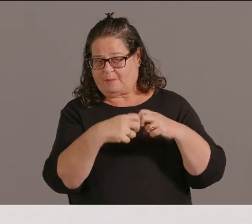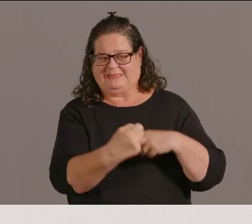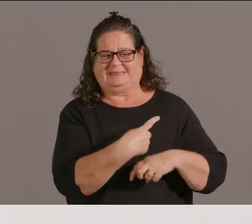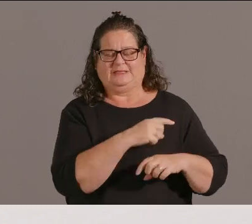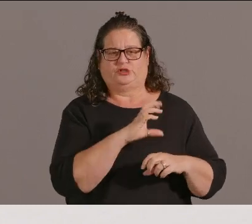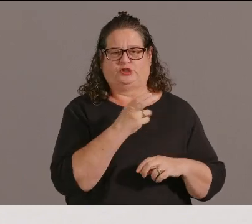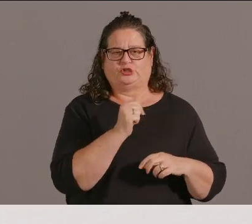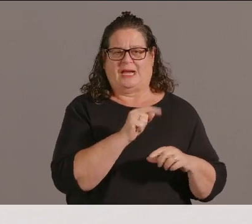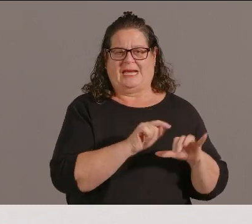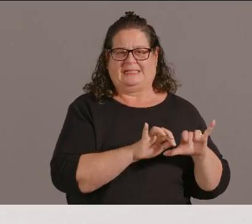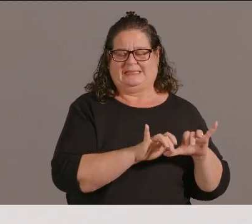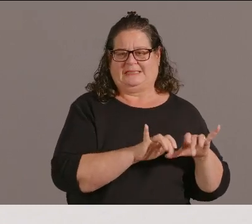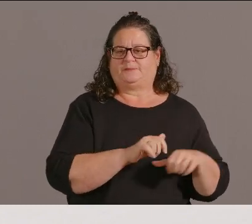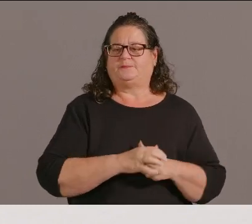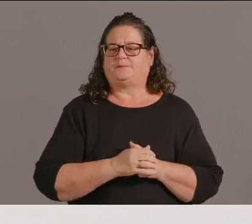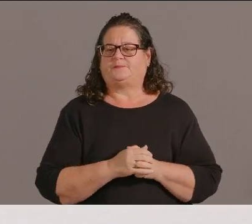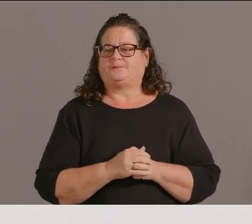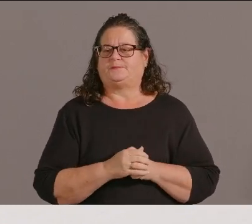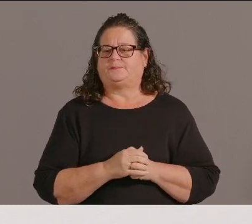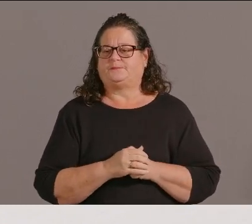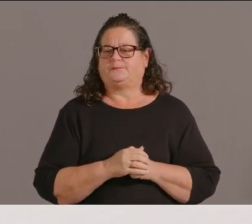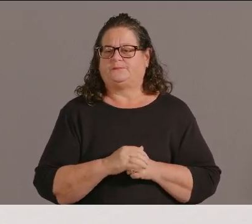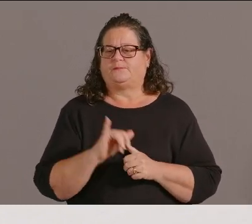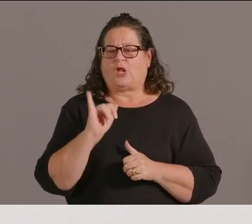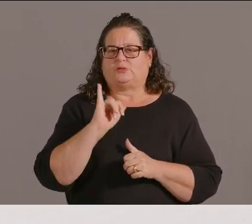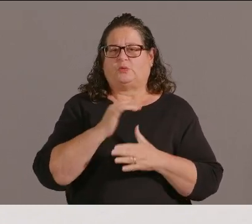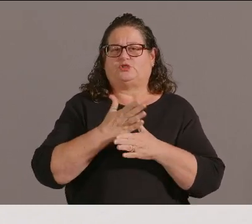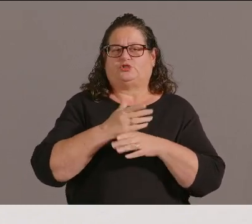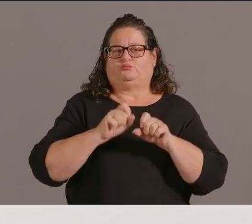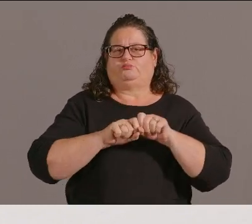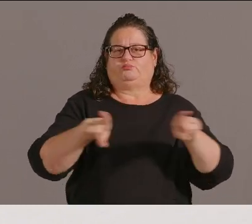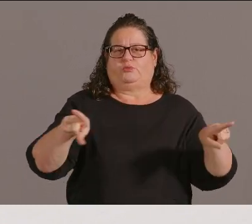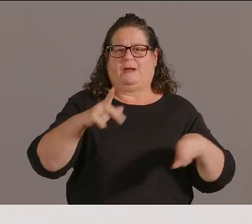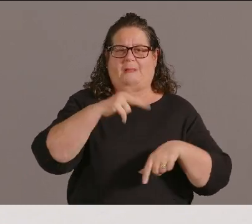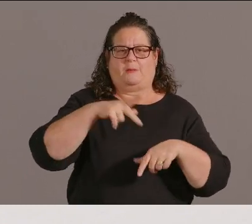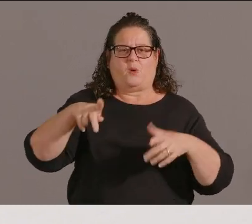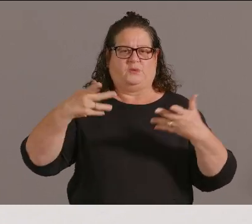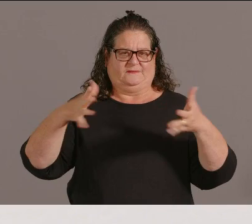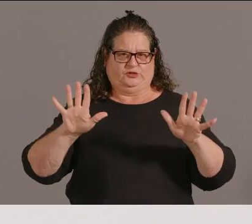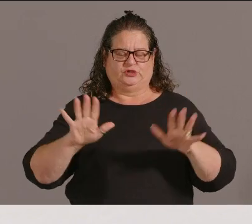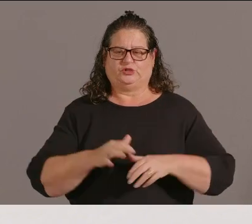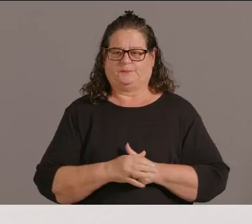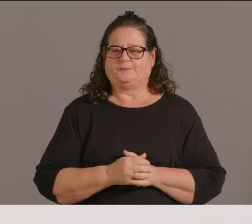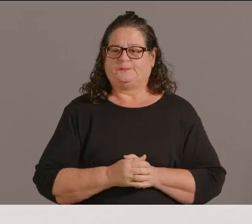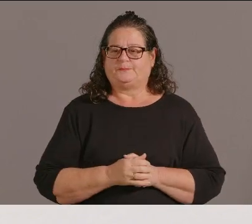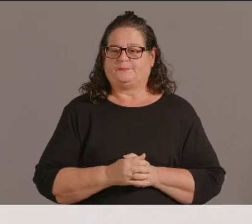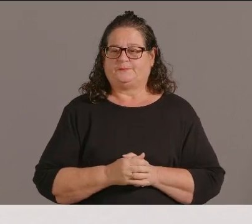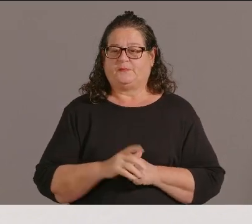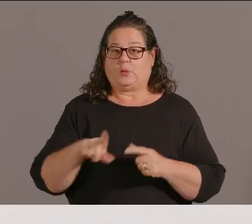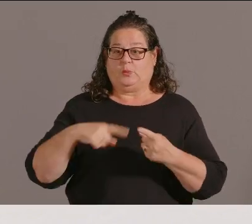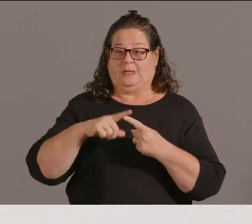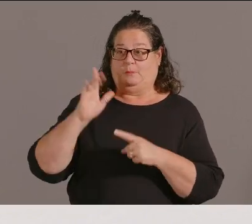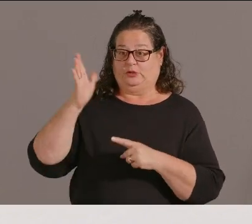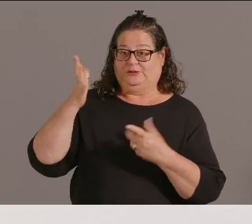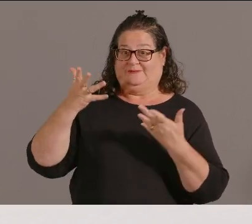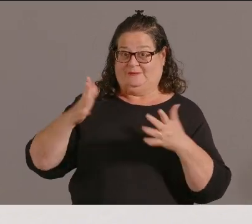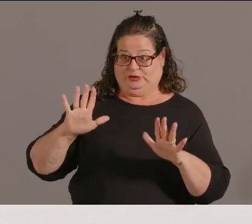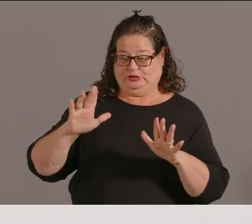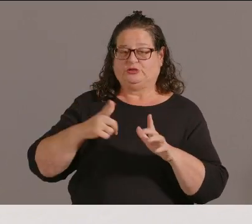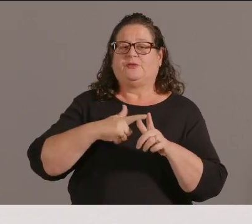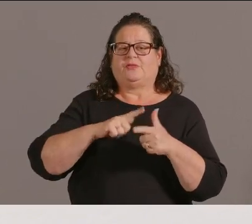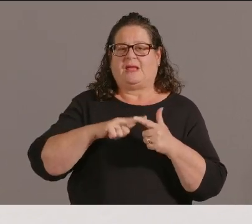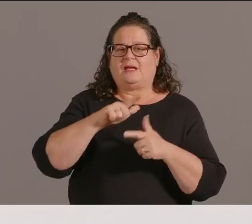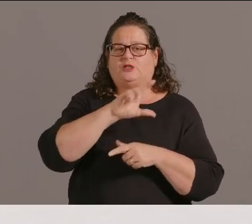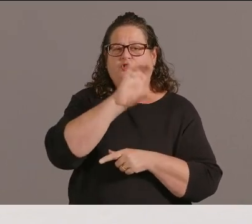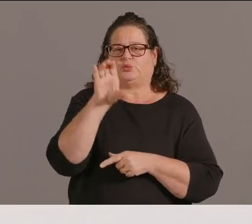call. And be sure to raise your hand in Zoom to ask a question after the presentation by Dr. Christ. And with that, Dr. Christ.